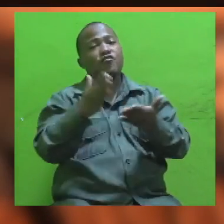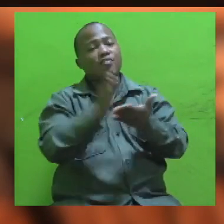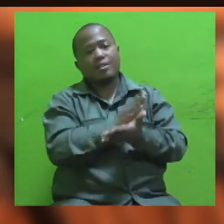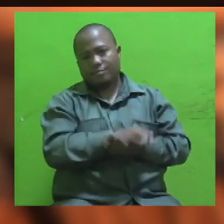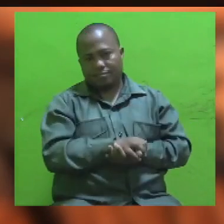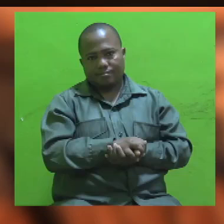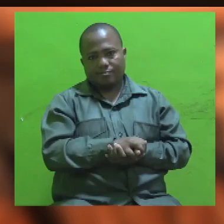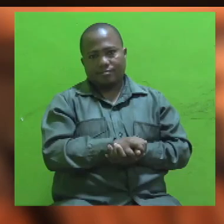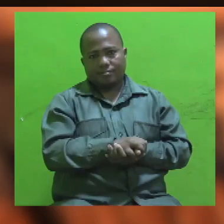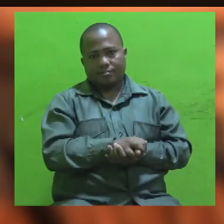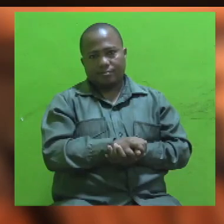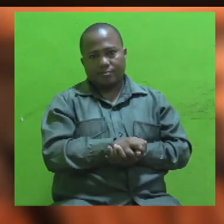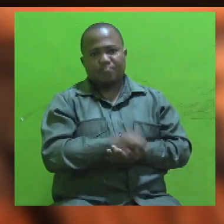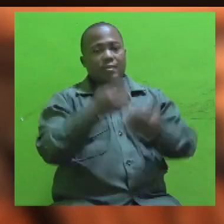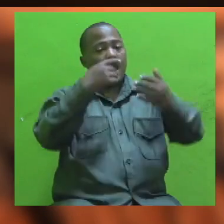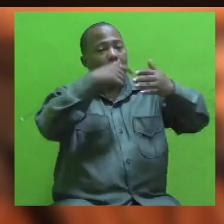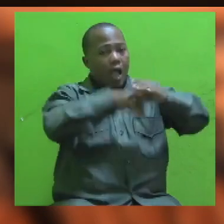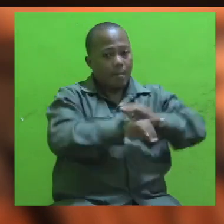members. You are among them.